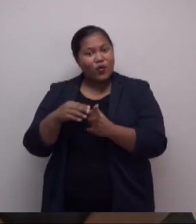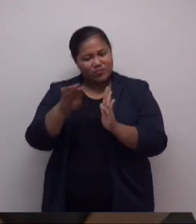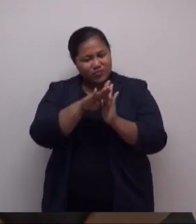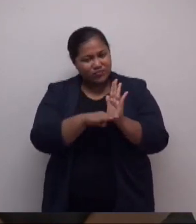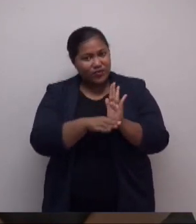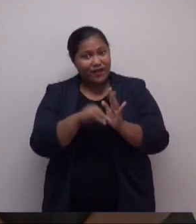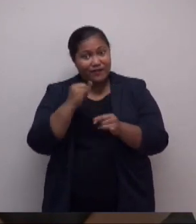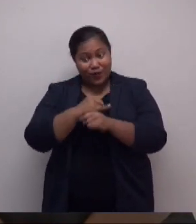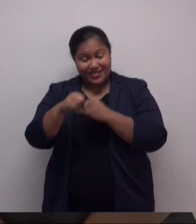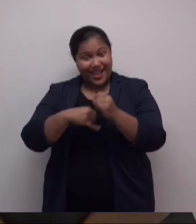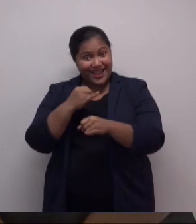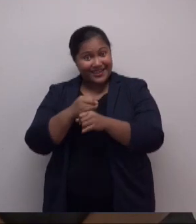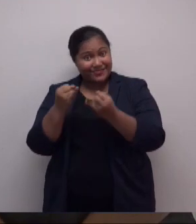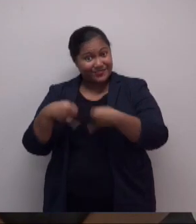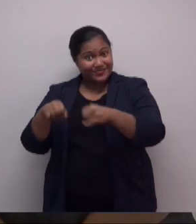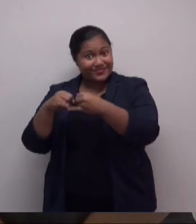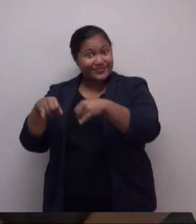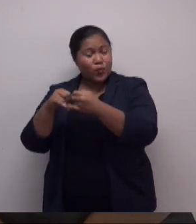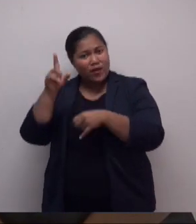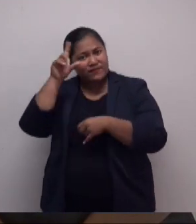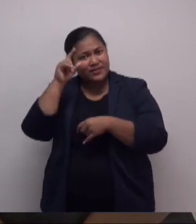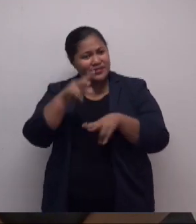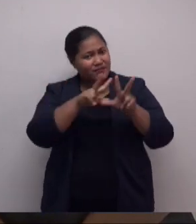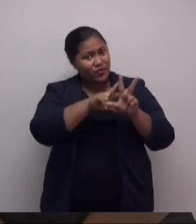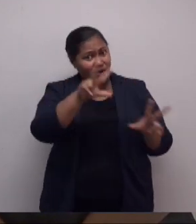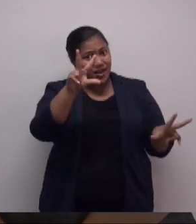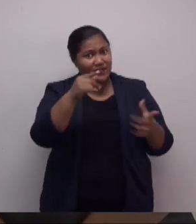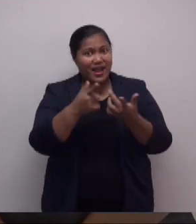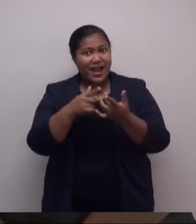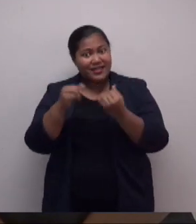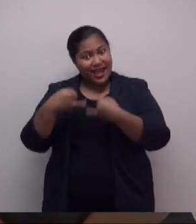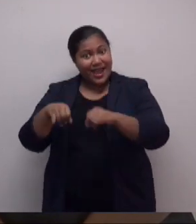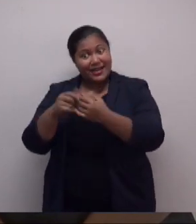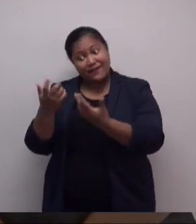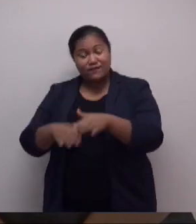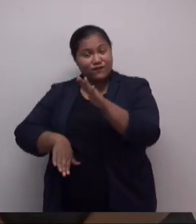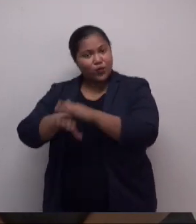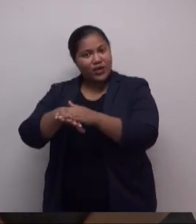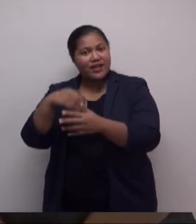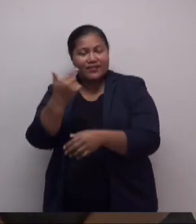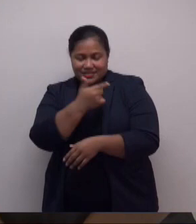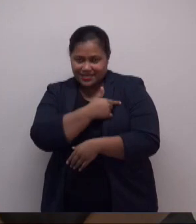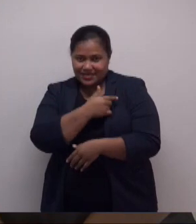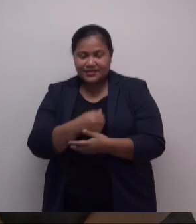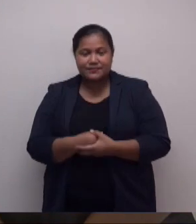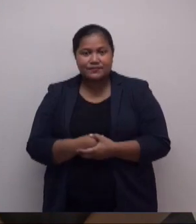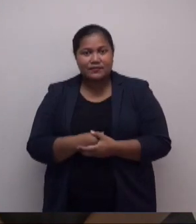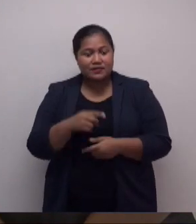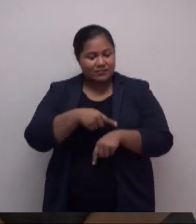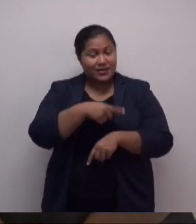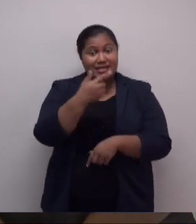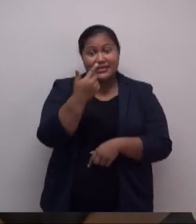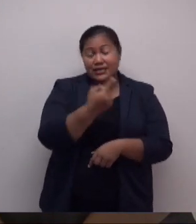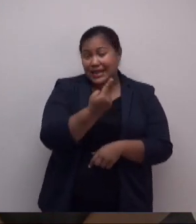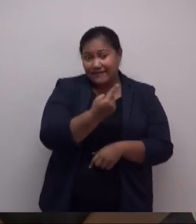once Fijians in Honolulu and other islands are fully vaccinated. From 11 November,